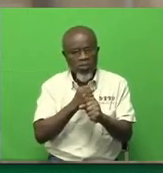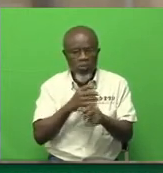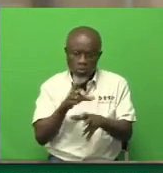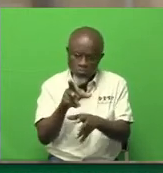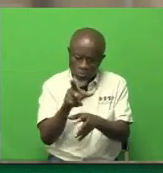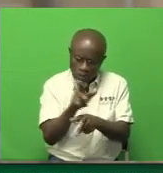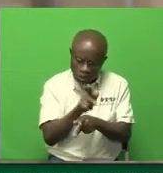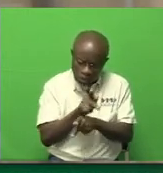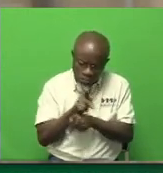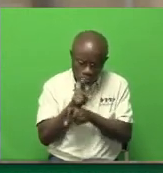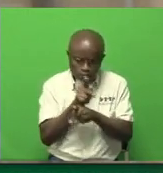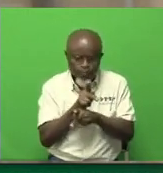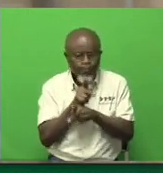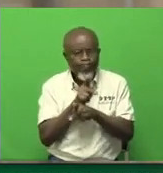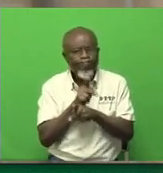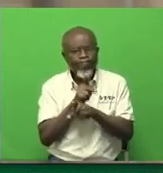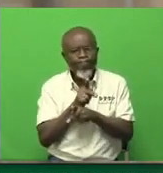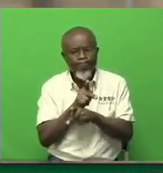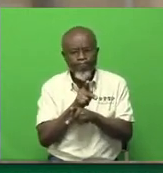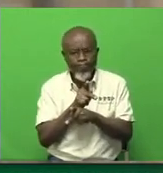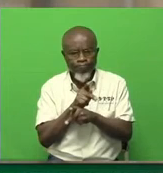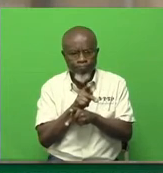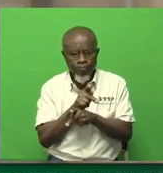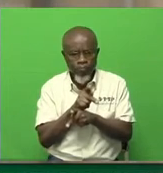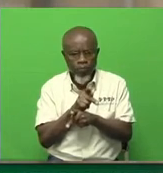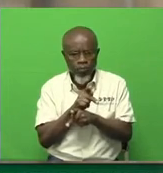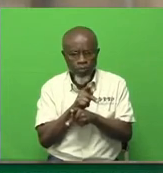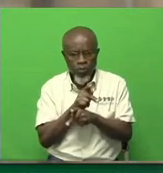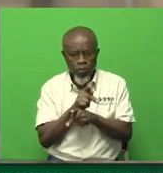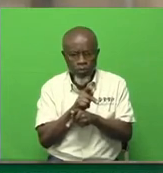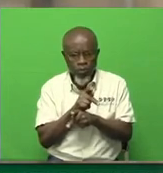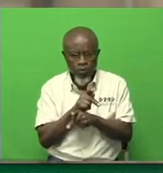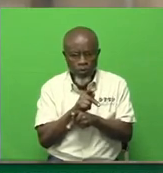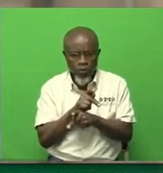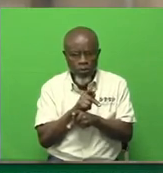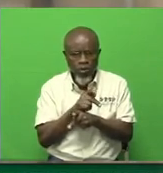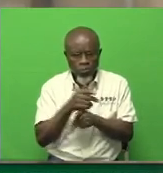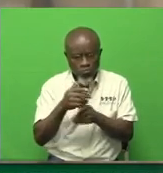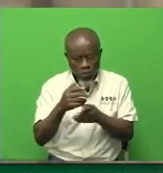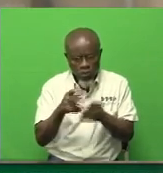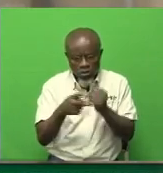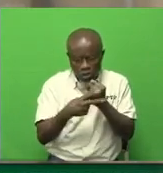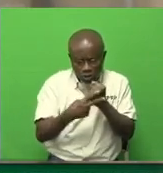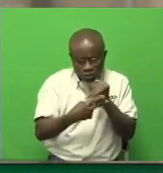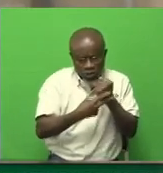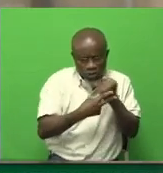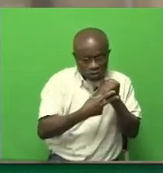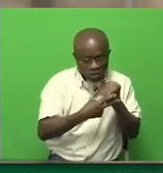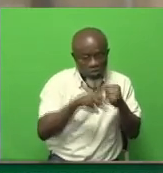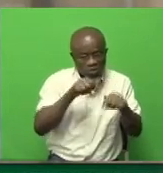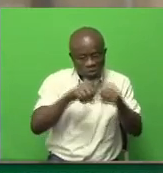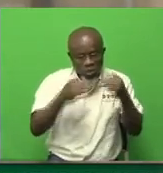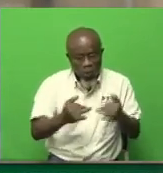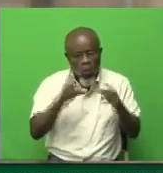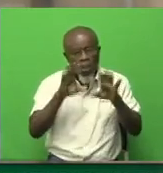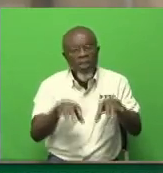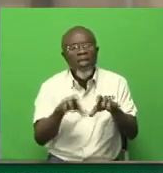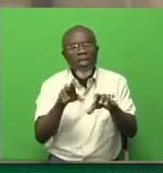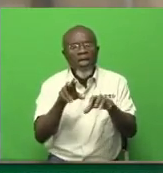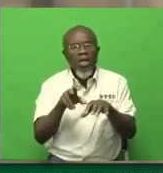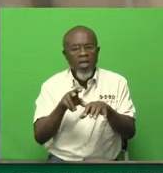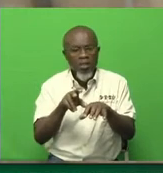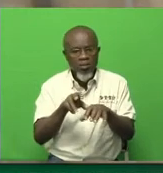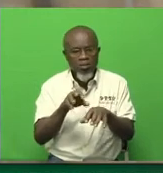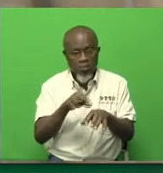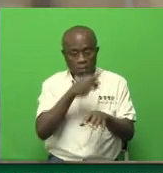Tobago and that we can now utilize some of the extra financial resources that are made available to us so that we can benefit